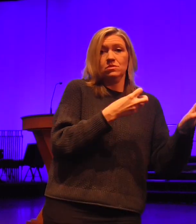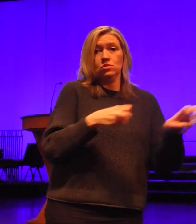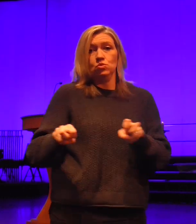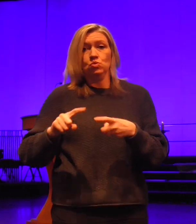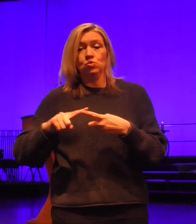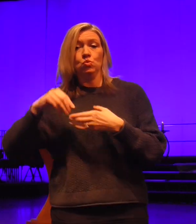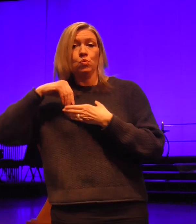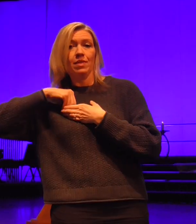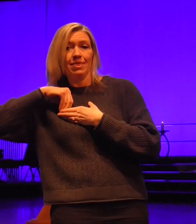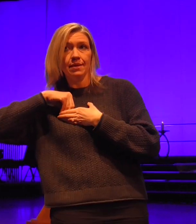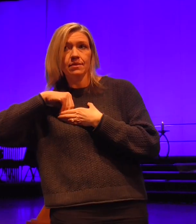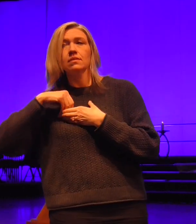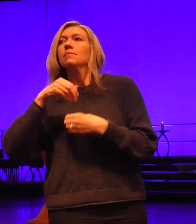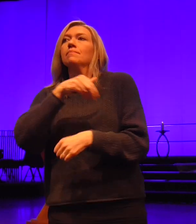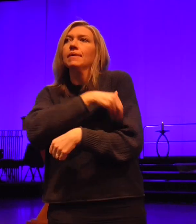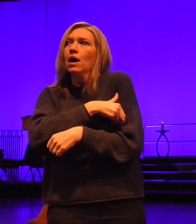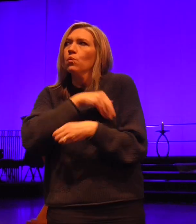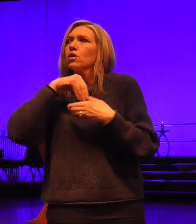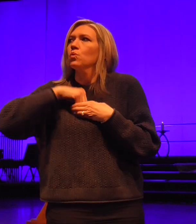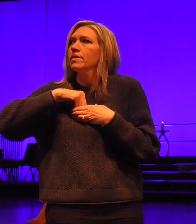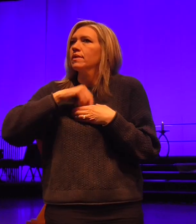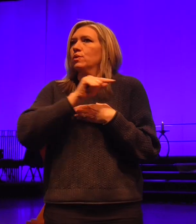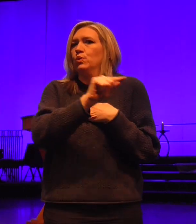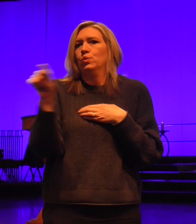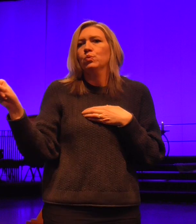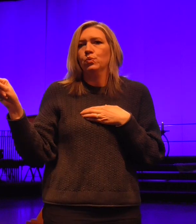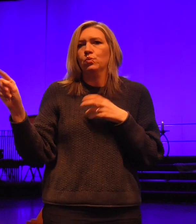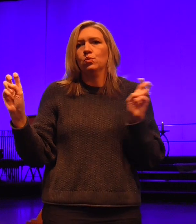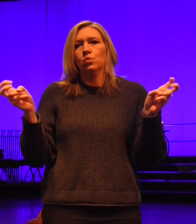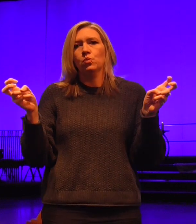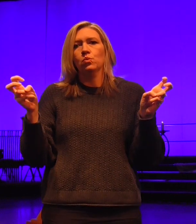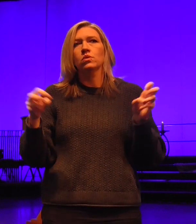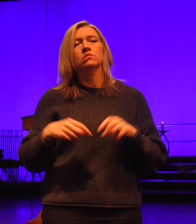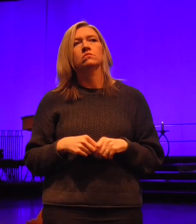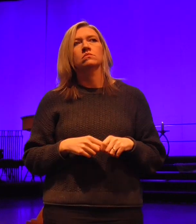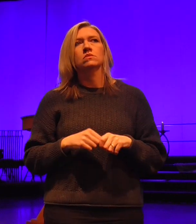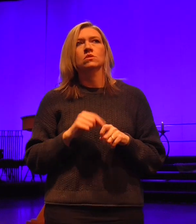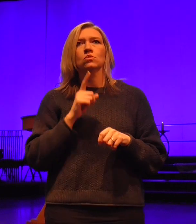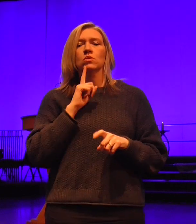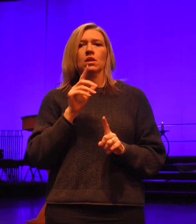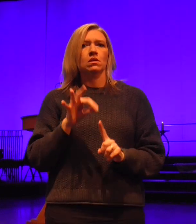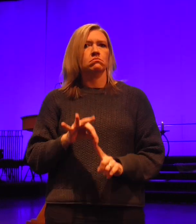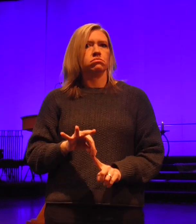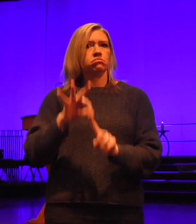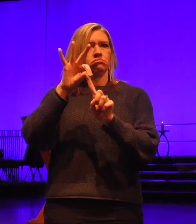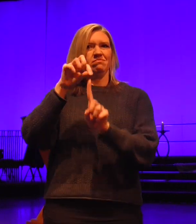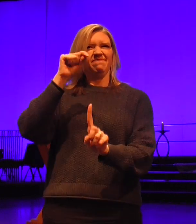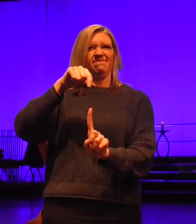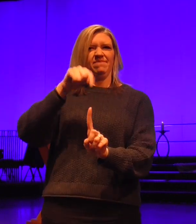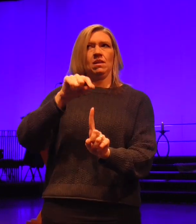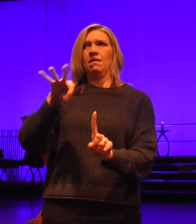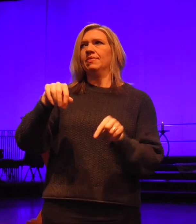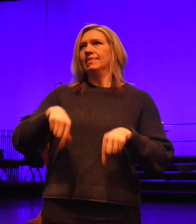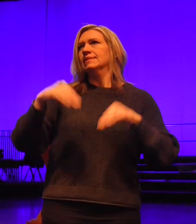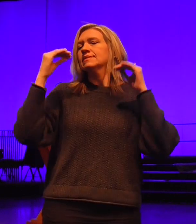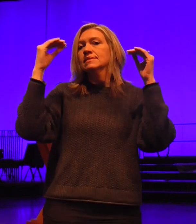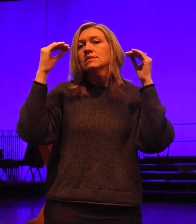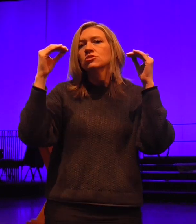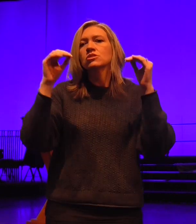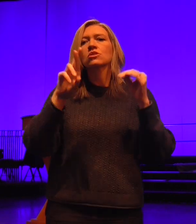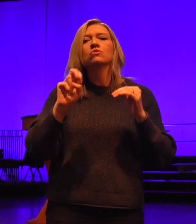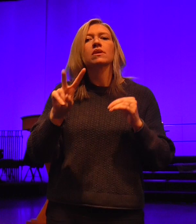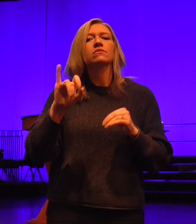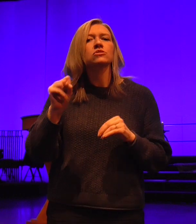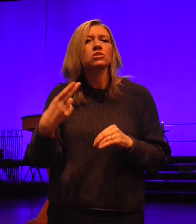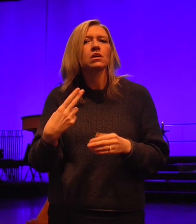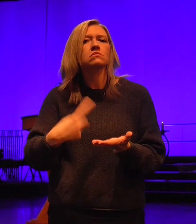the power within you. It is a cornerstone of our teaching that you heard Reverend Josh talk about last